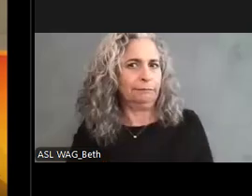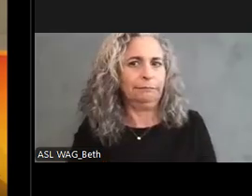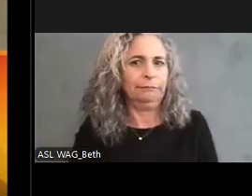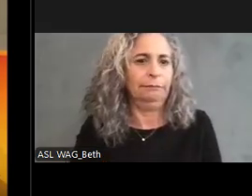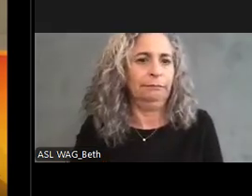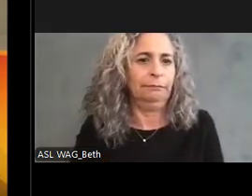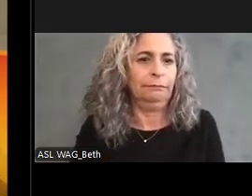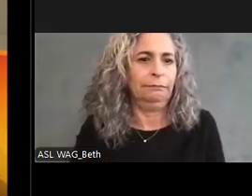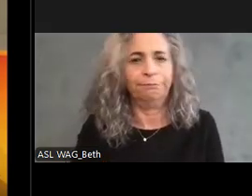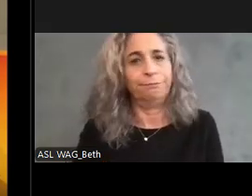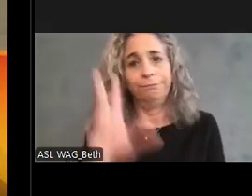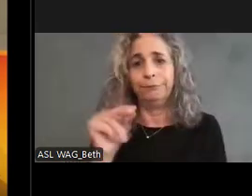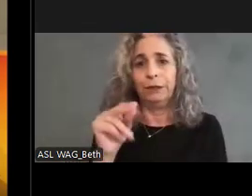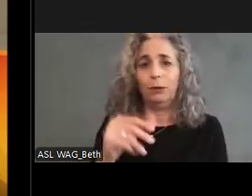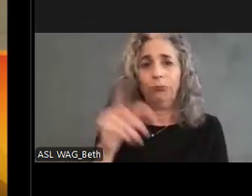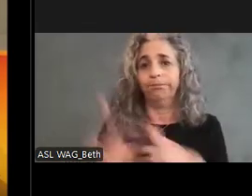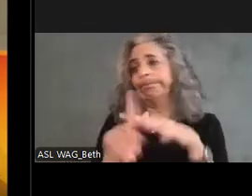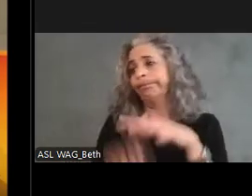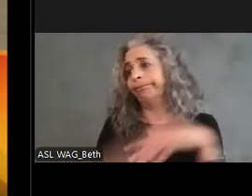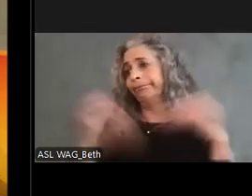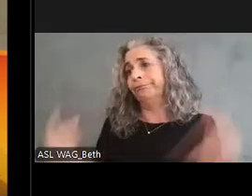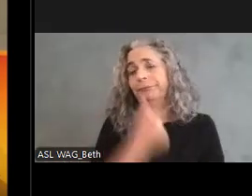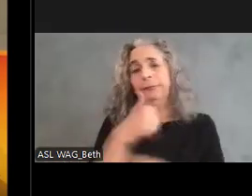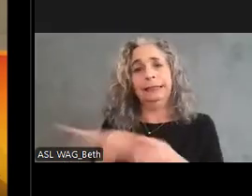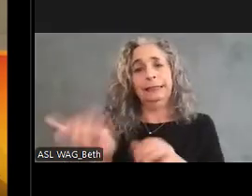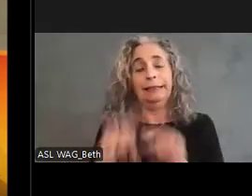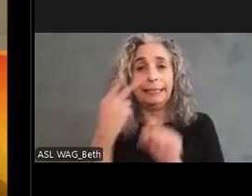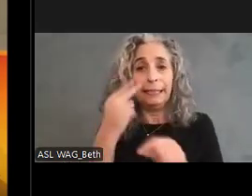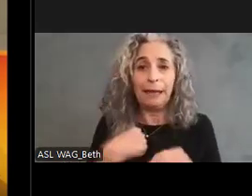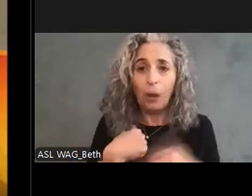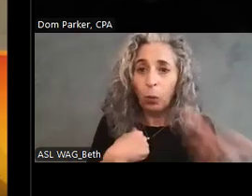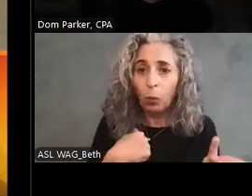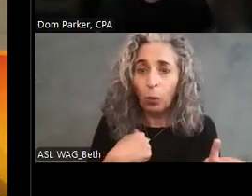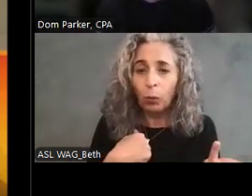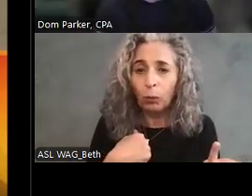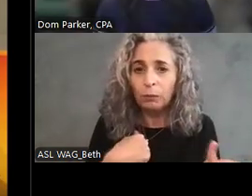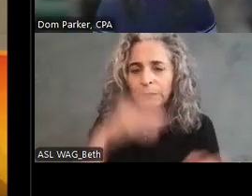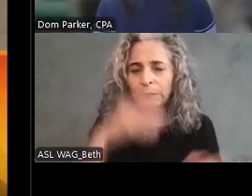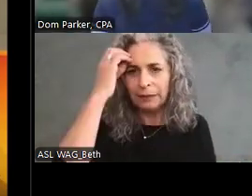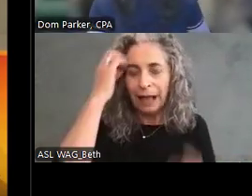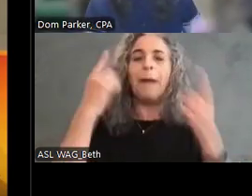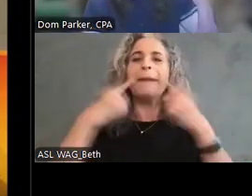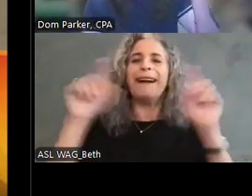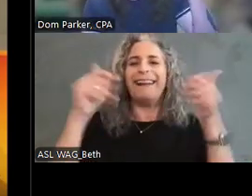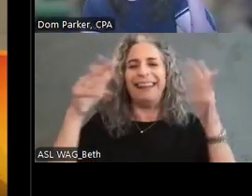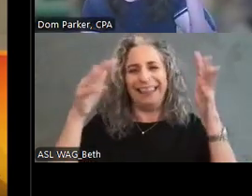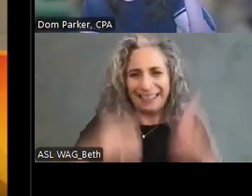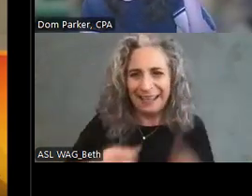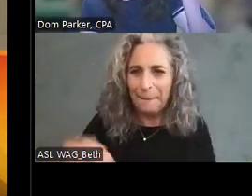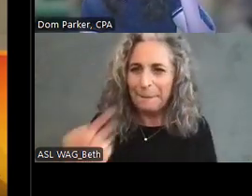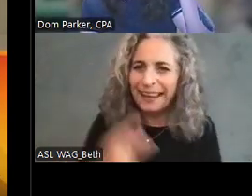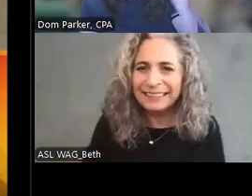Oh, no, that setting vanished. Okay. Yeah, start my video. That should be better. There we go. Fabulous.